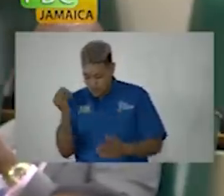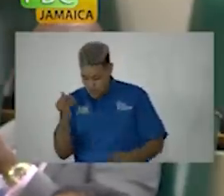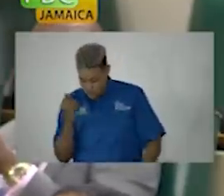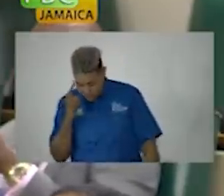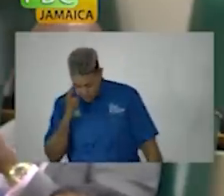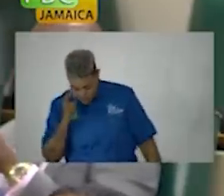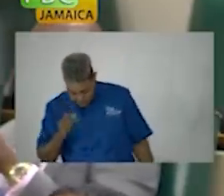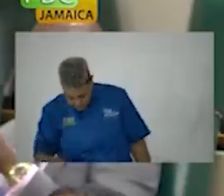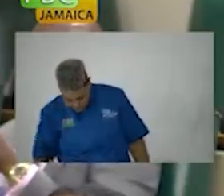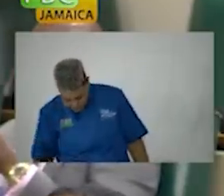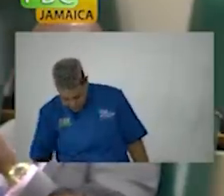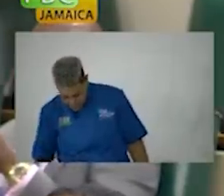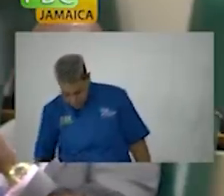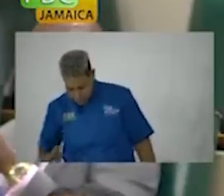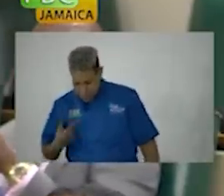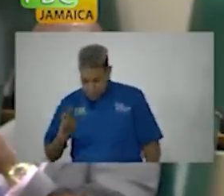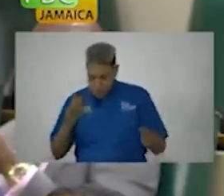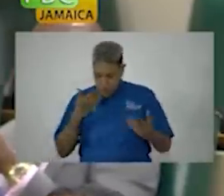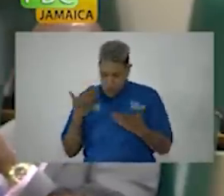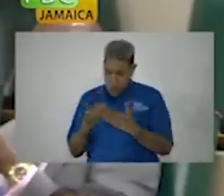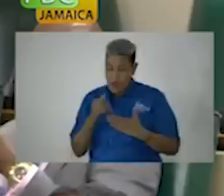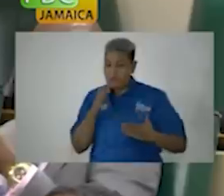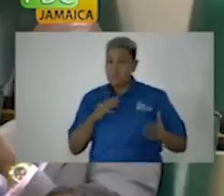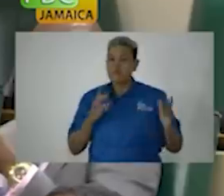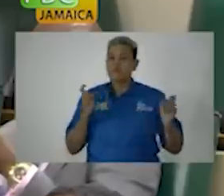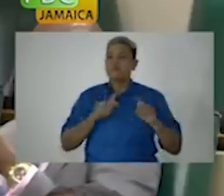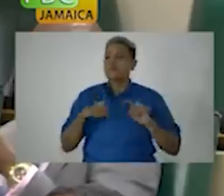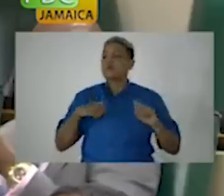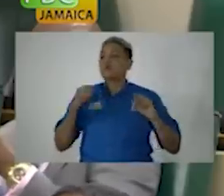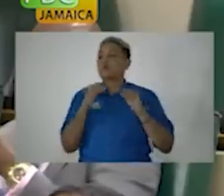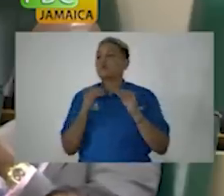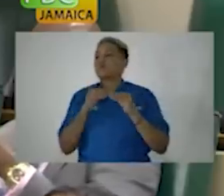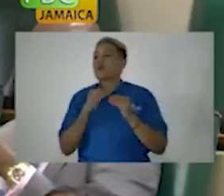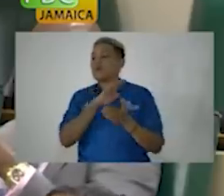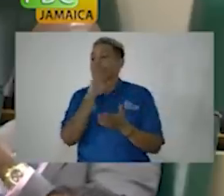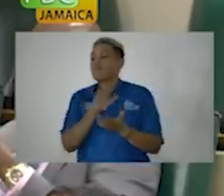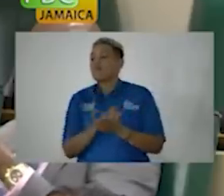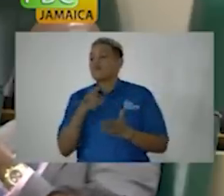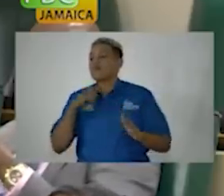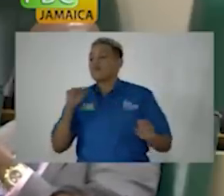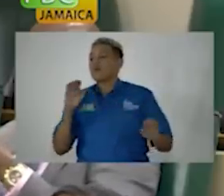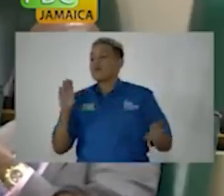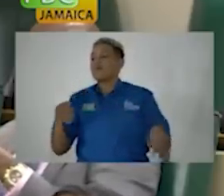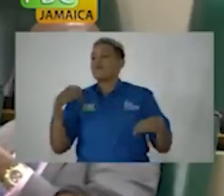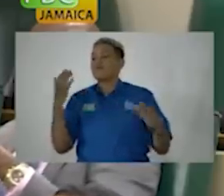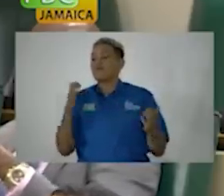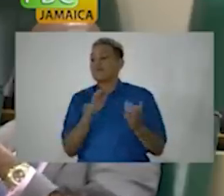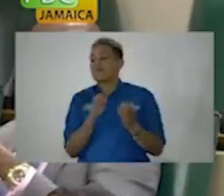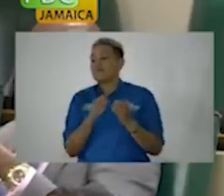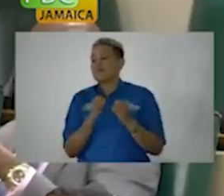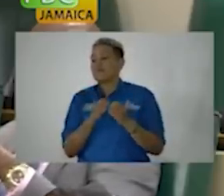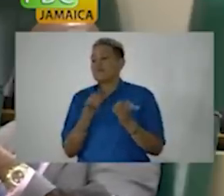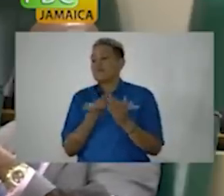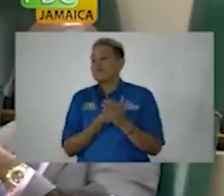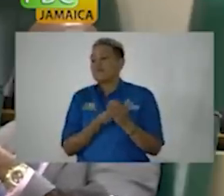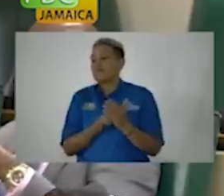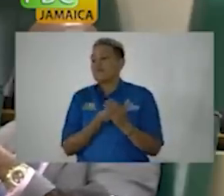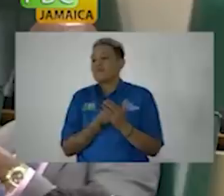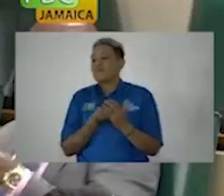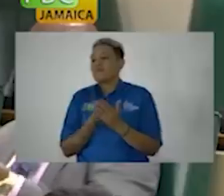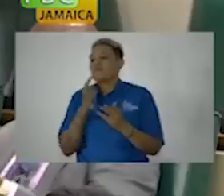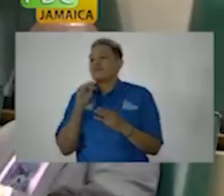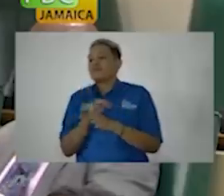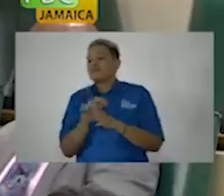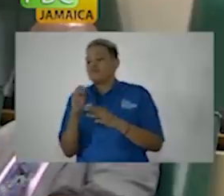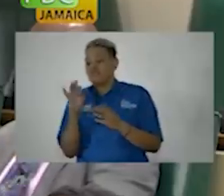33,252,000. We are doing well, Madam Speaker, but we don't mind more marriages so we can provide more, more money to the Ministry